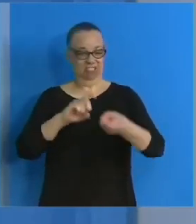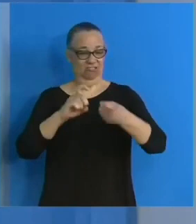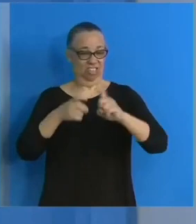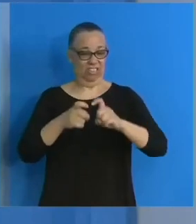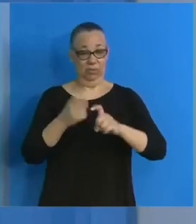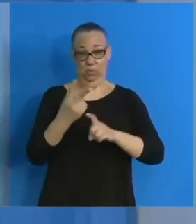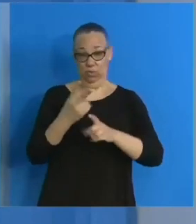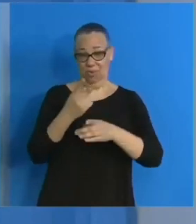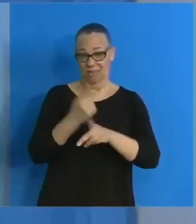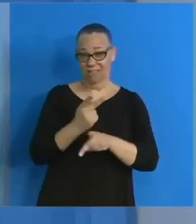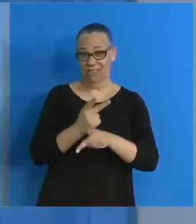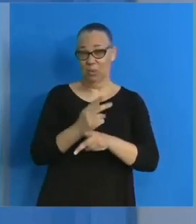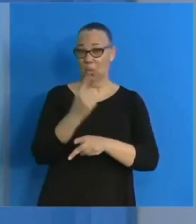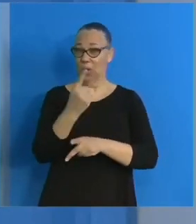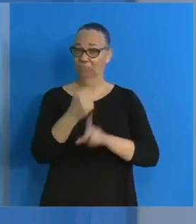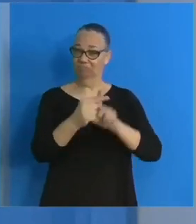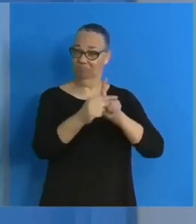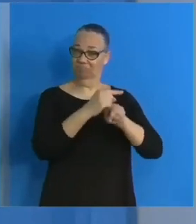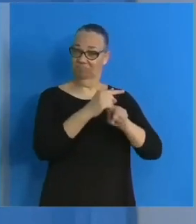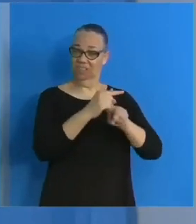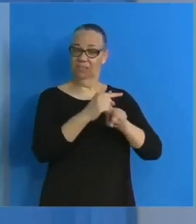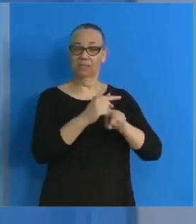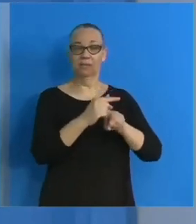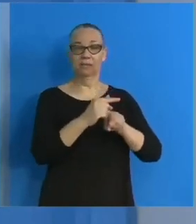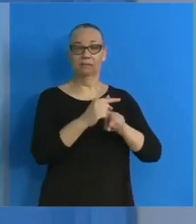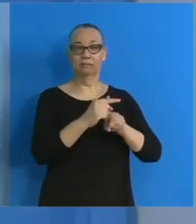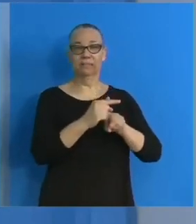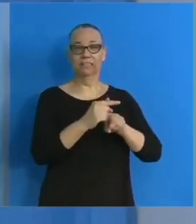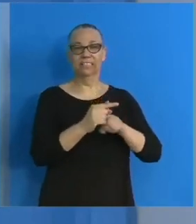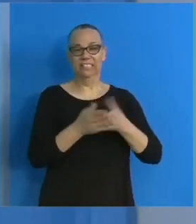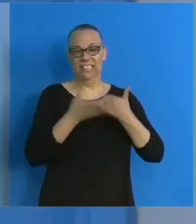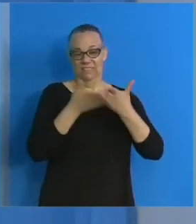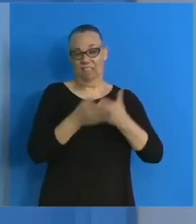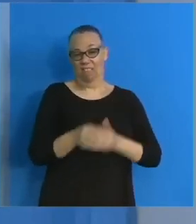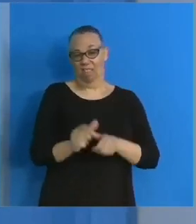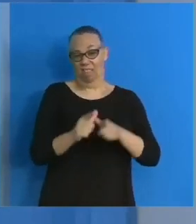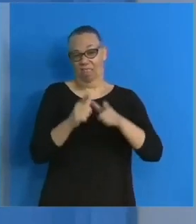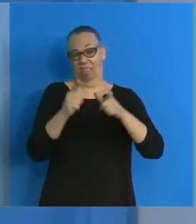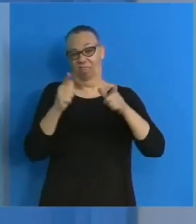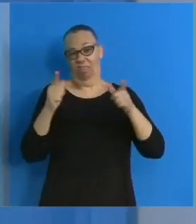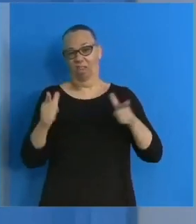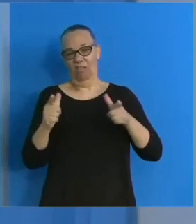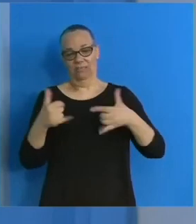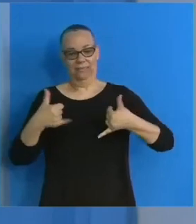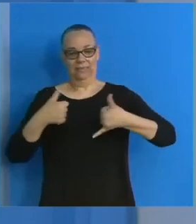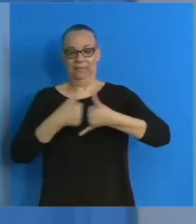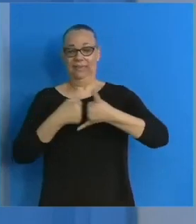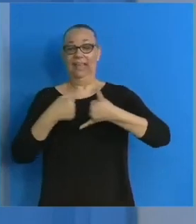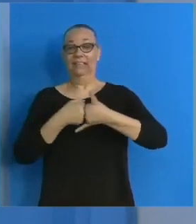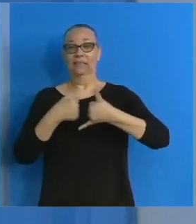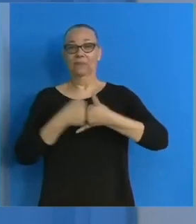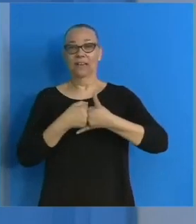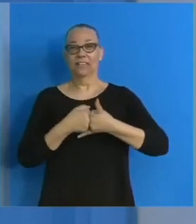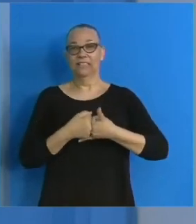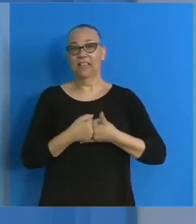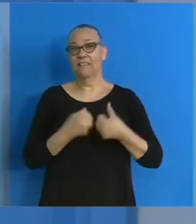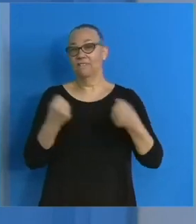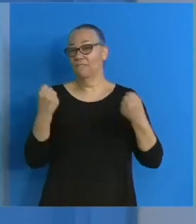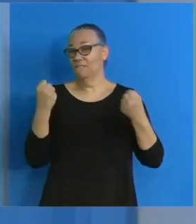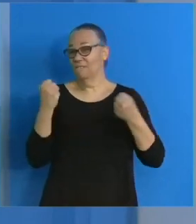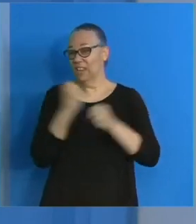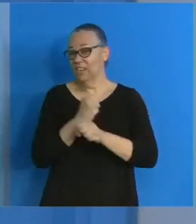well. One is a plasma cell. Those generate large amounts of antibodies that fight